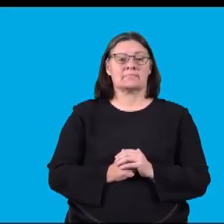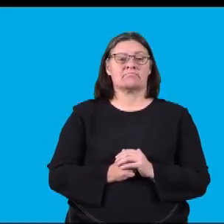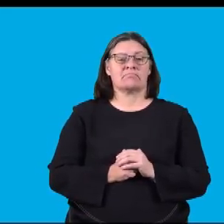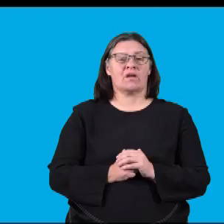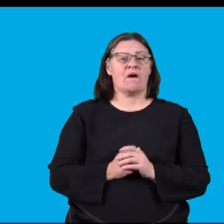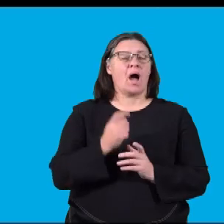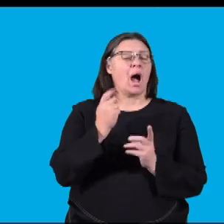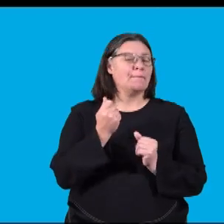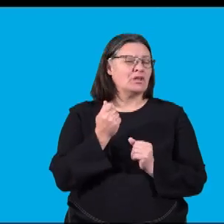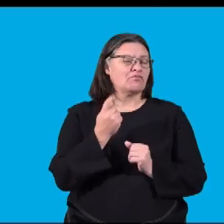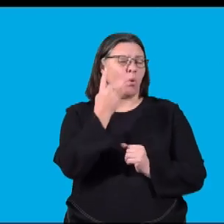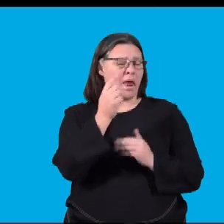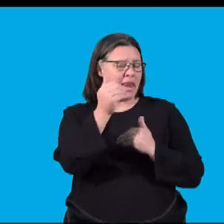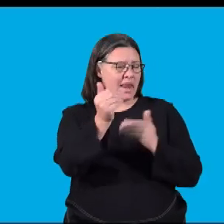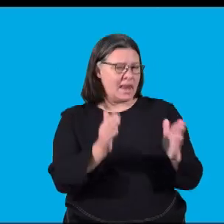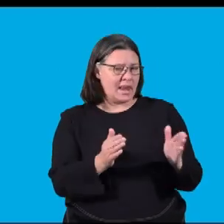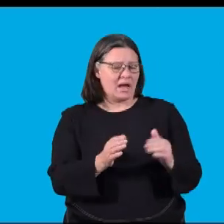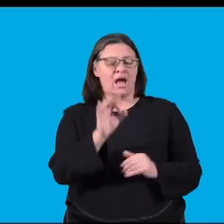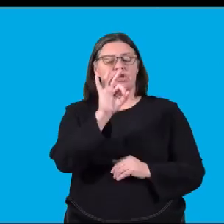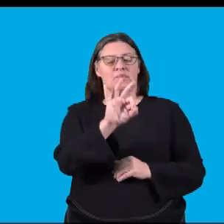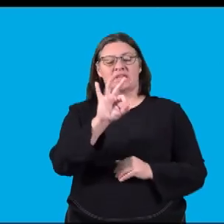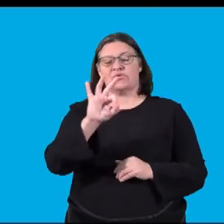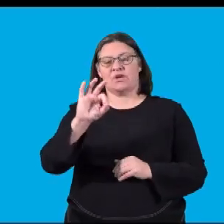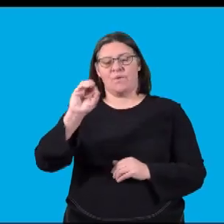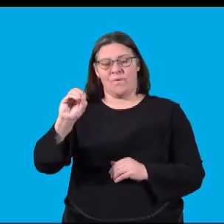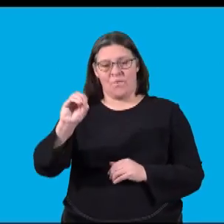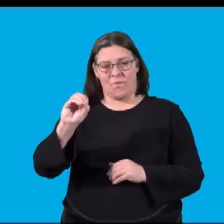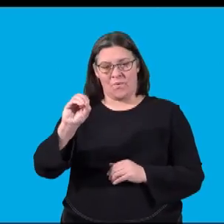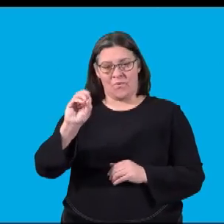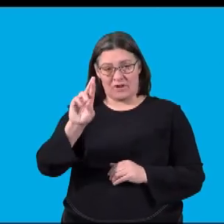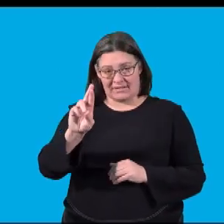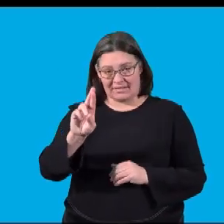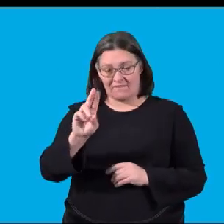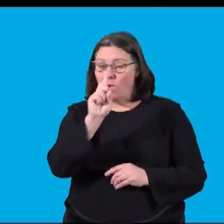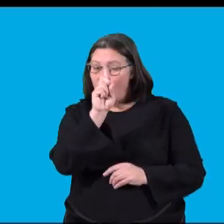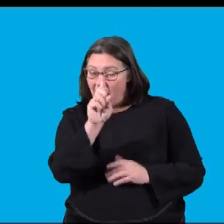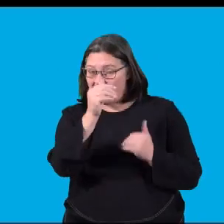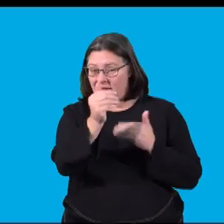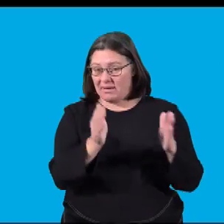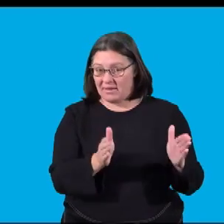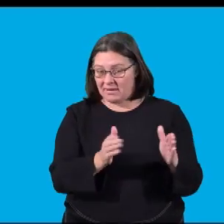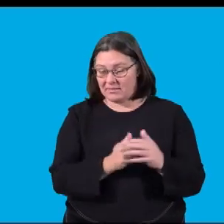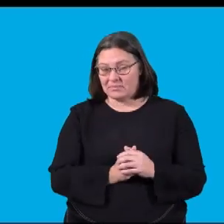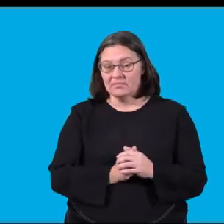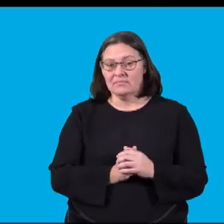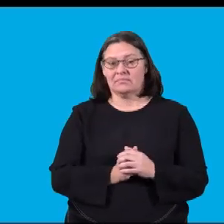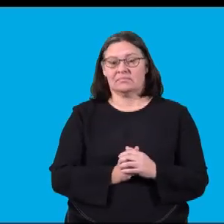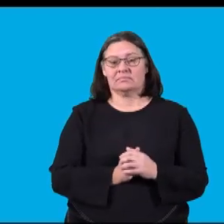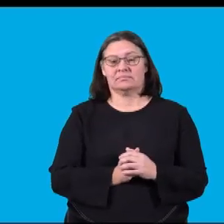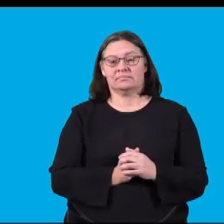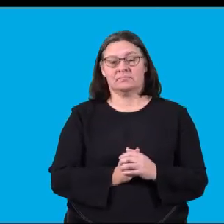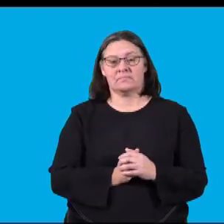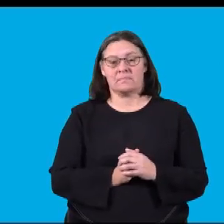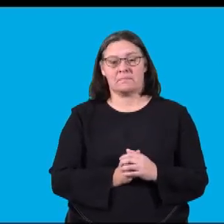square meter? We are paying $330 per square meter. We're paying